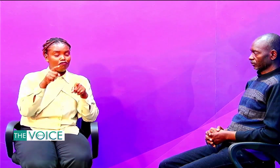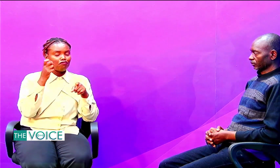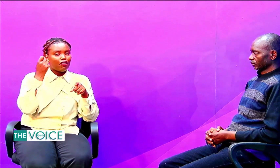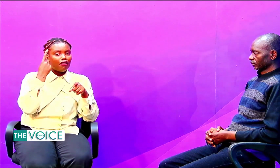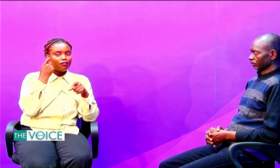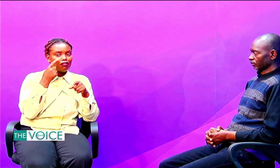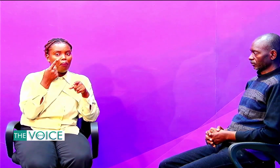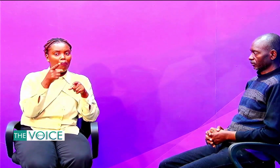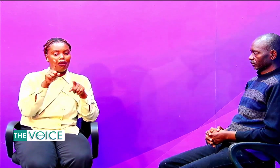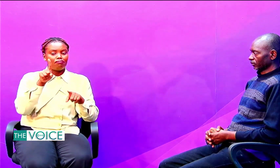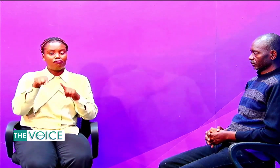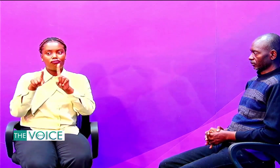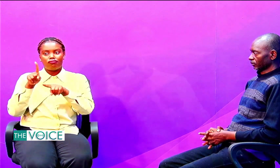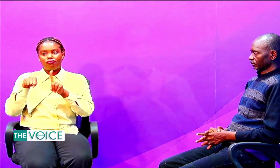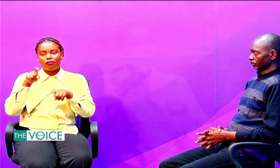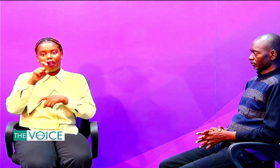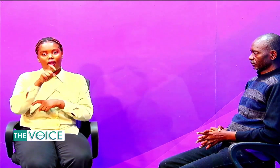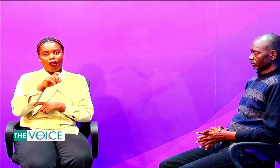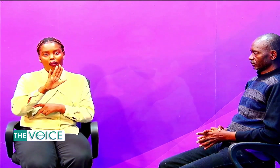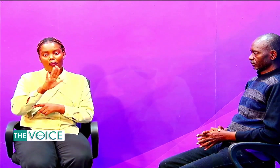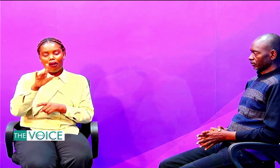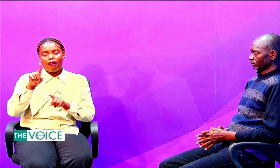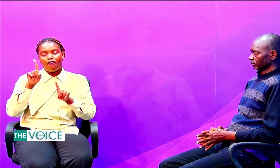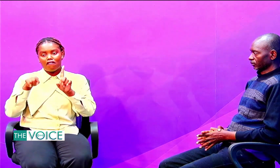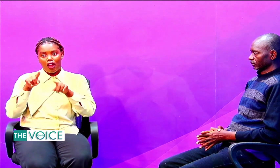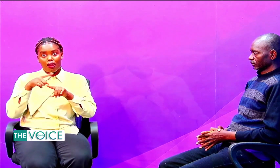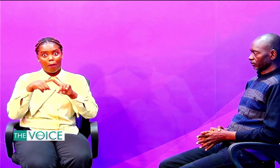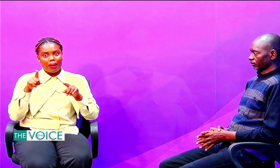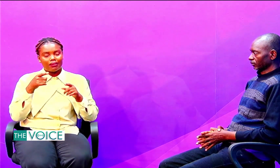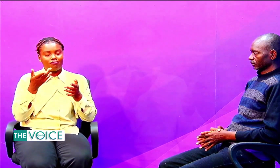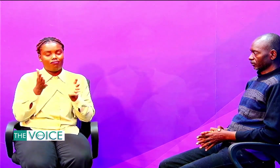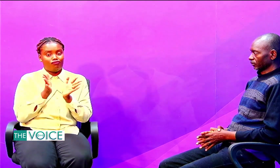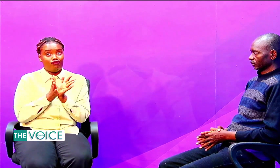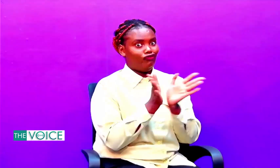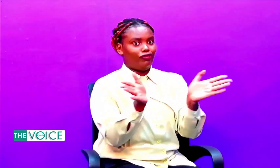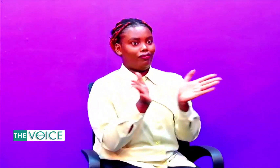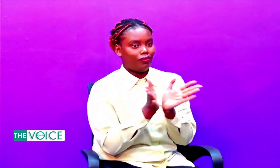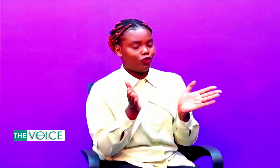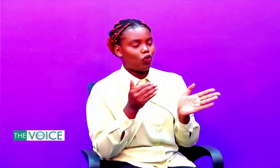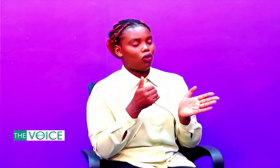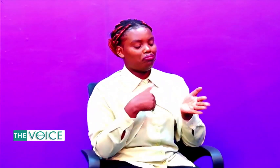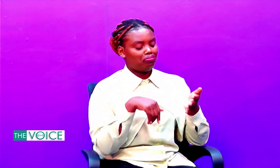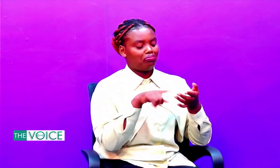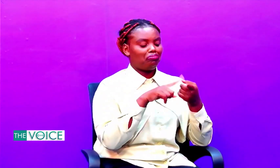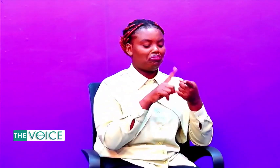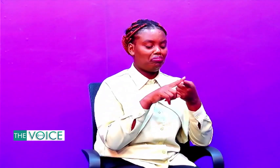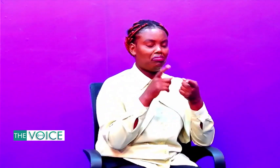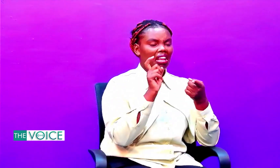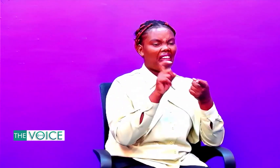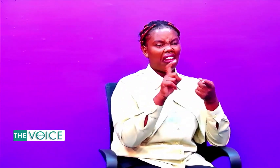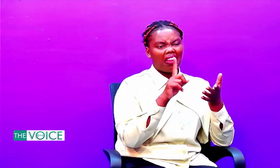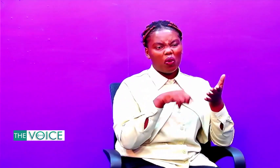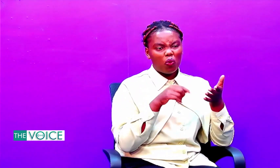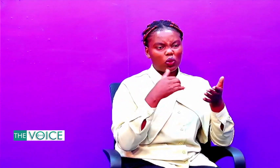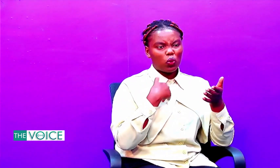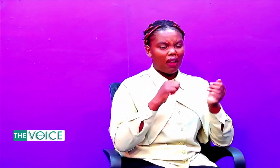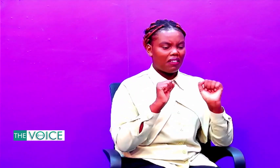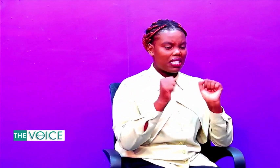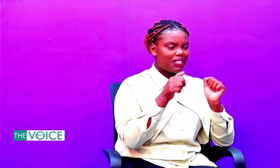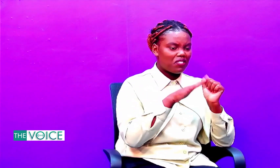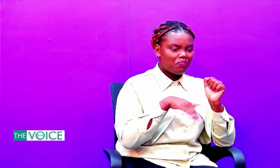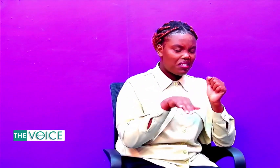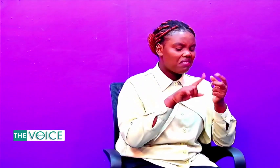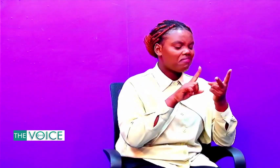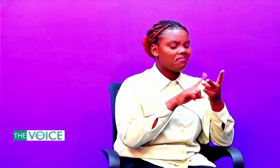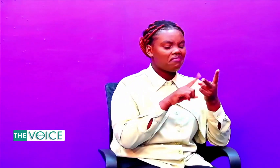Council now recognizes you as people with disability, and while there are